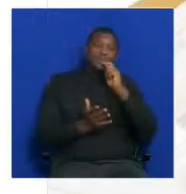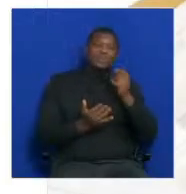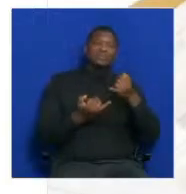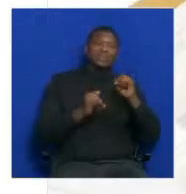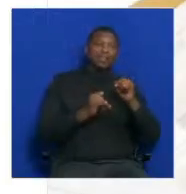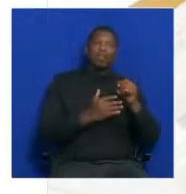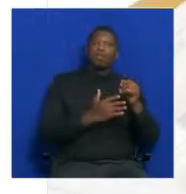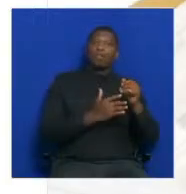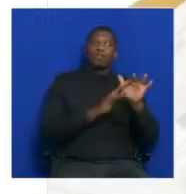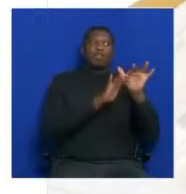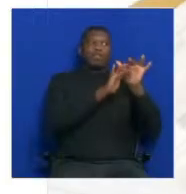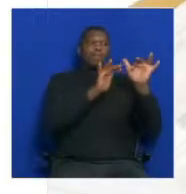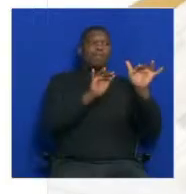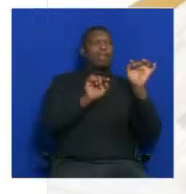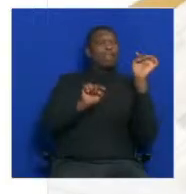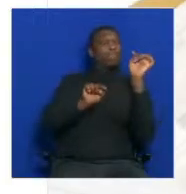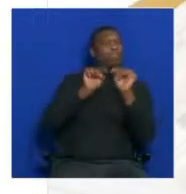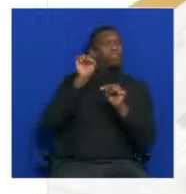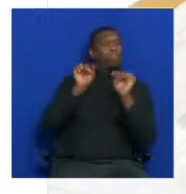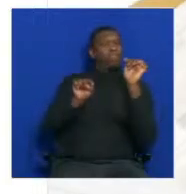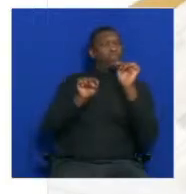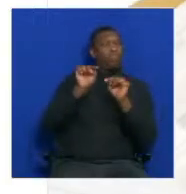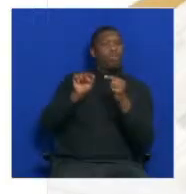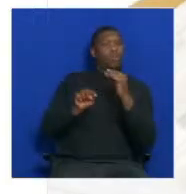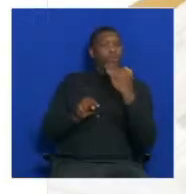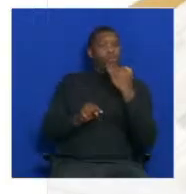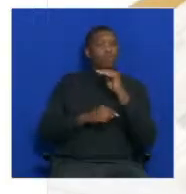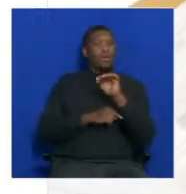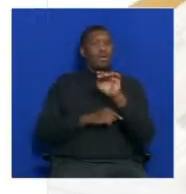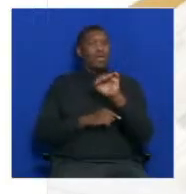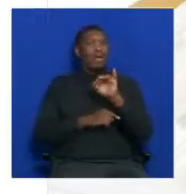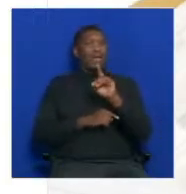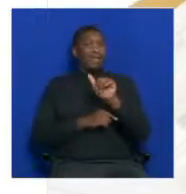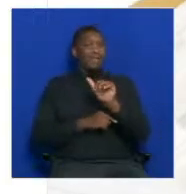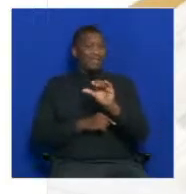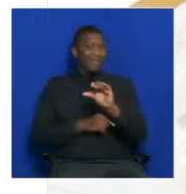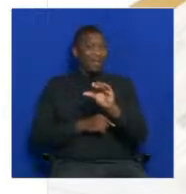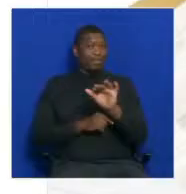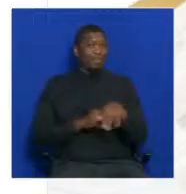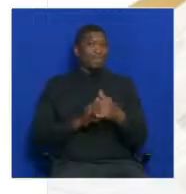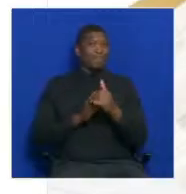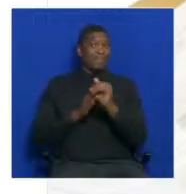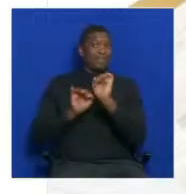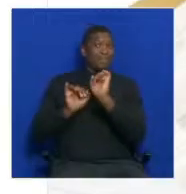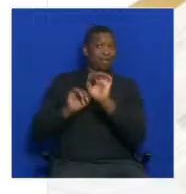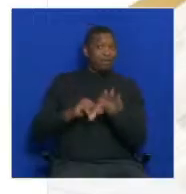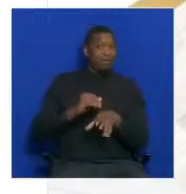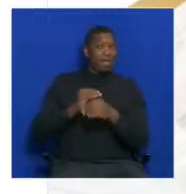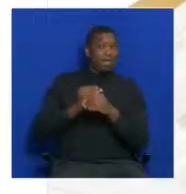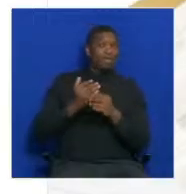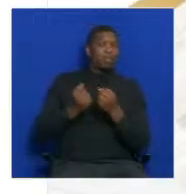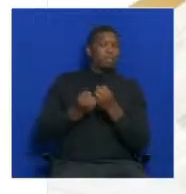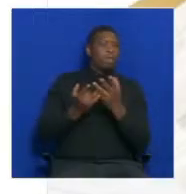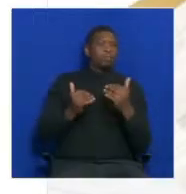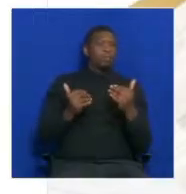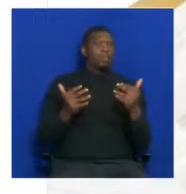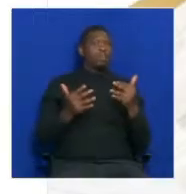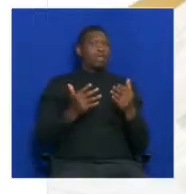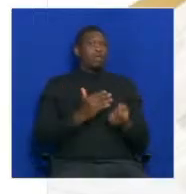against IDEC and its leadership, and of threats directed at the unit following the CI